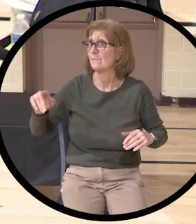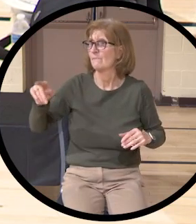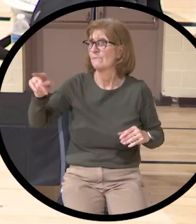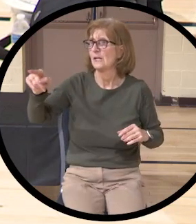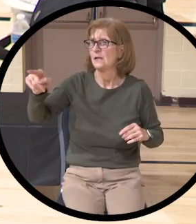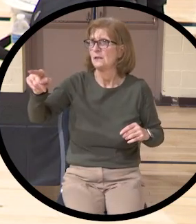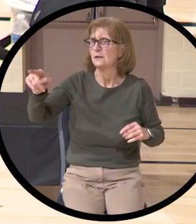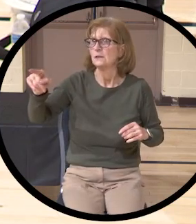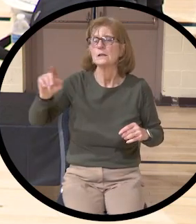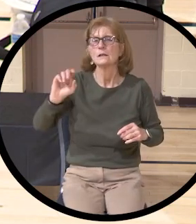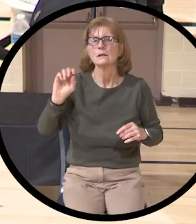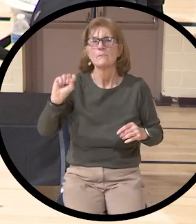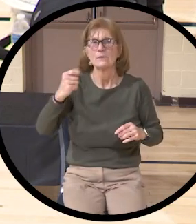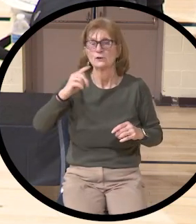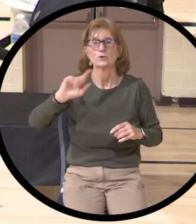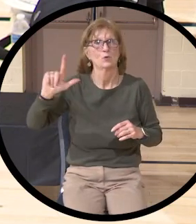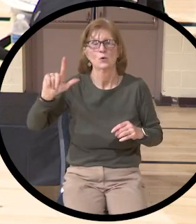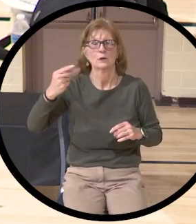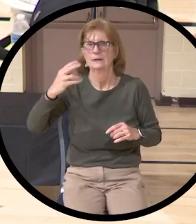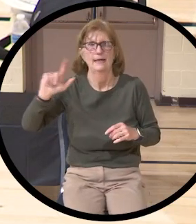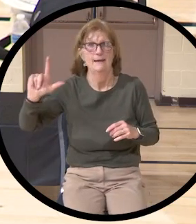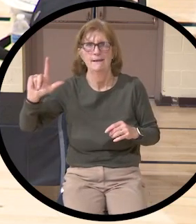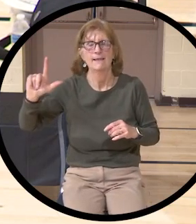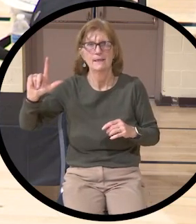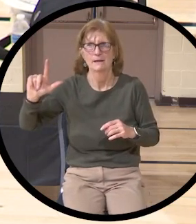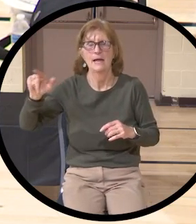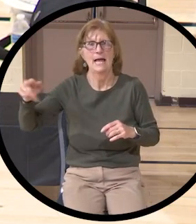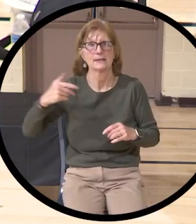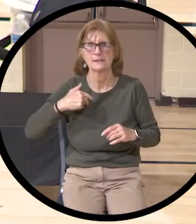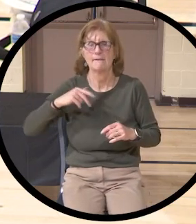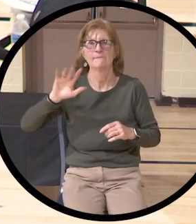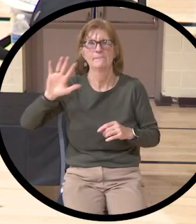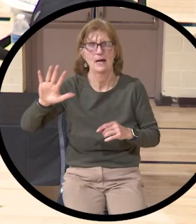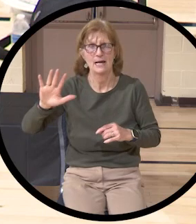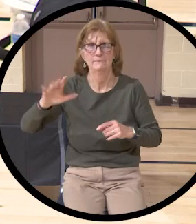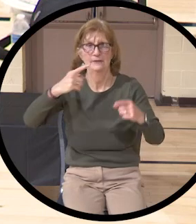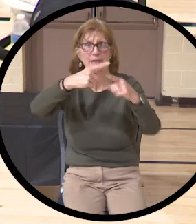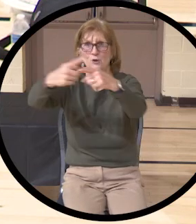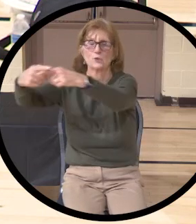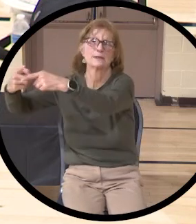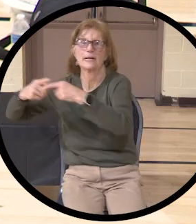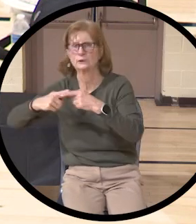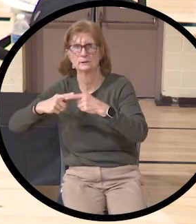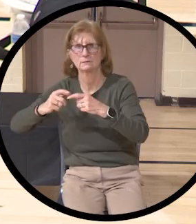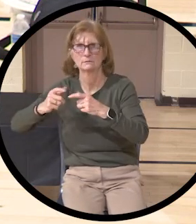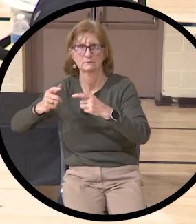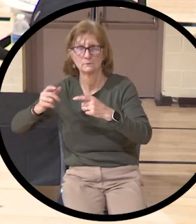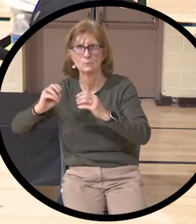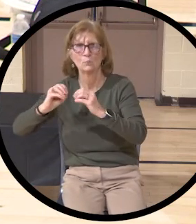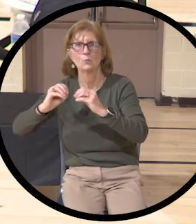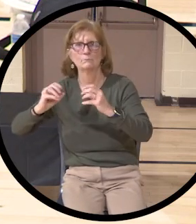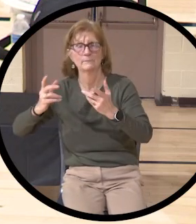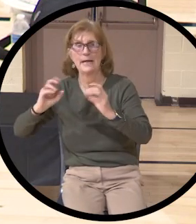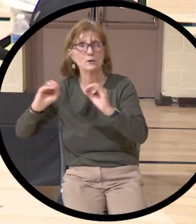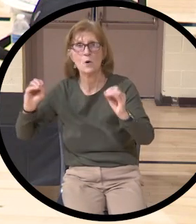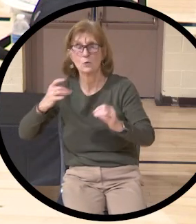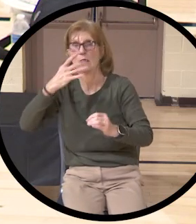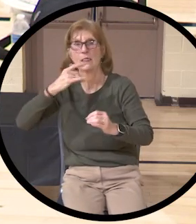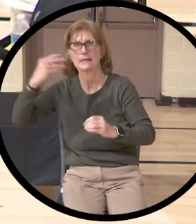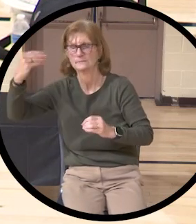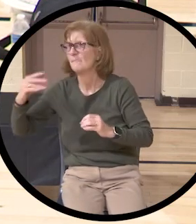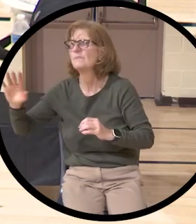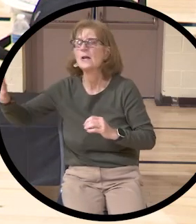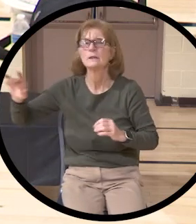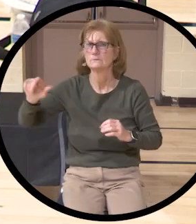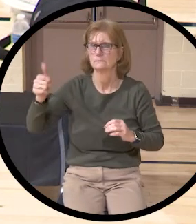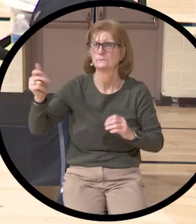5-point intersection and a long light? There's no light there, right? True. No, there's definitely no light. But I thought that just kind of talking less of the past of someday